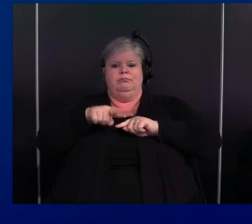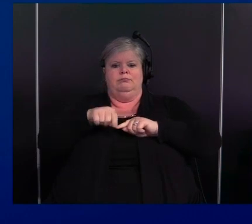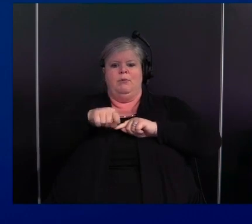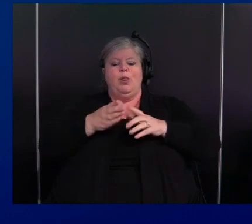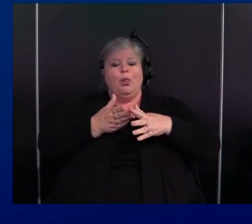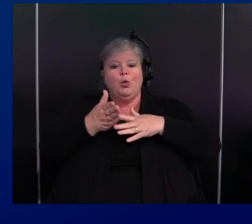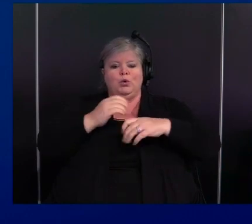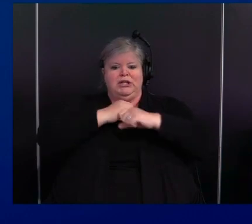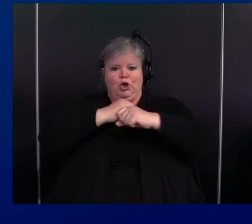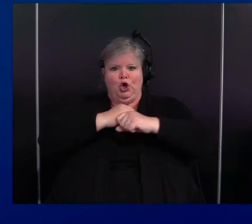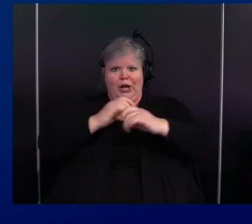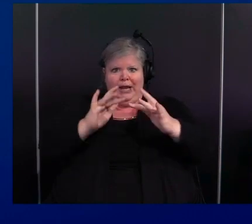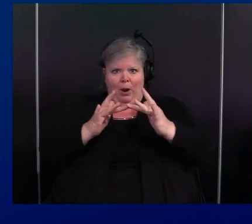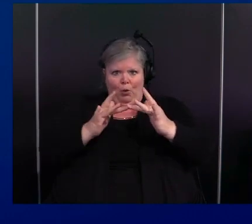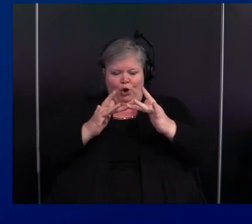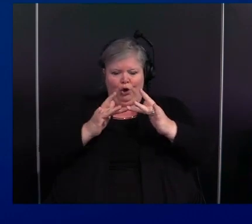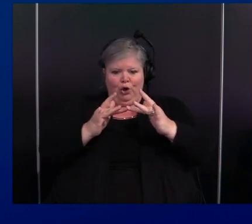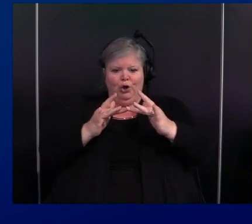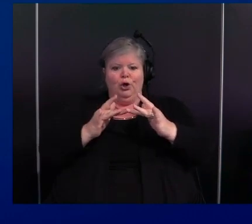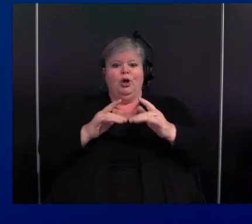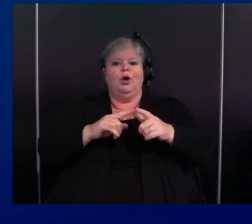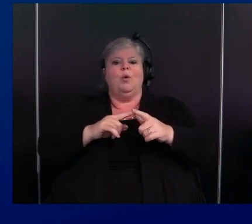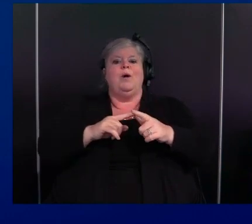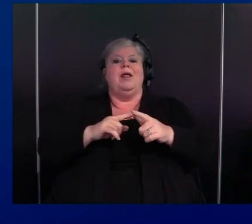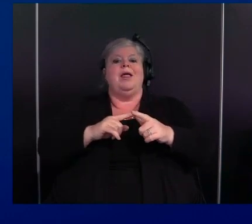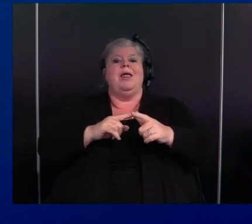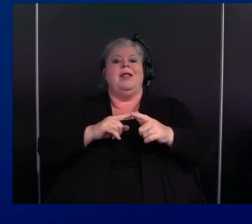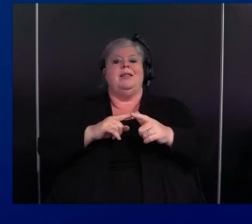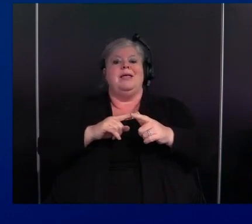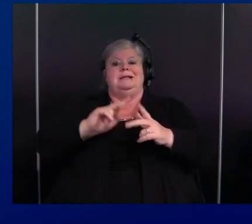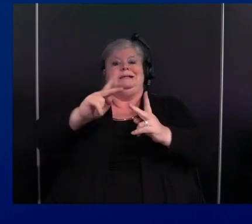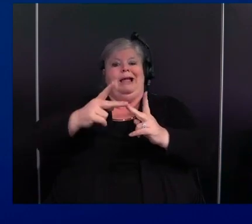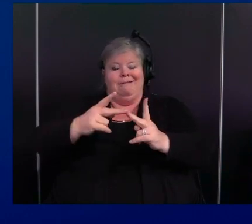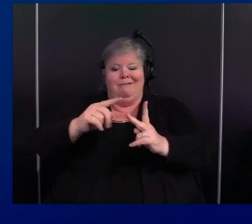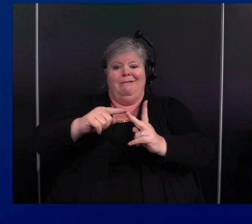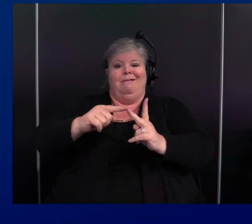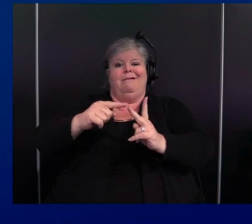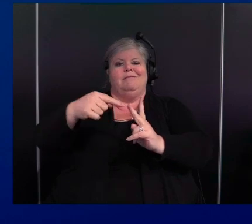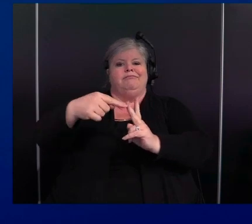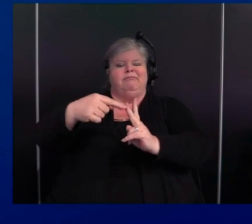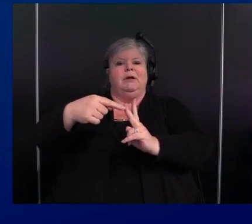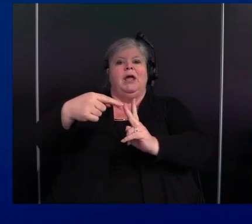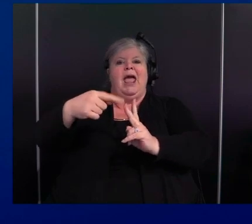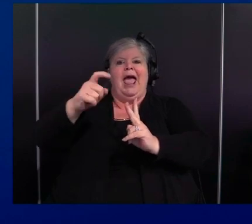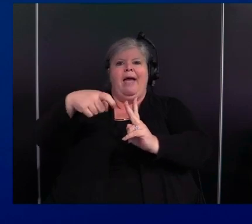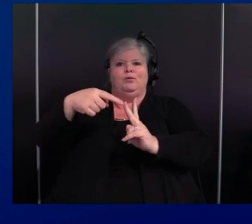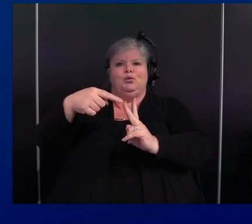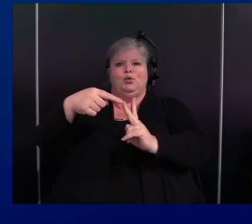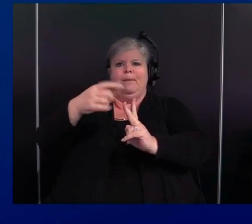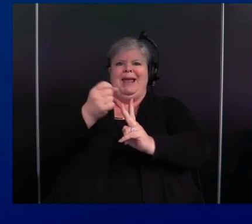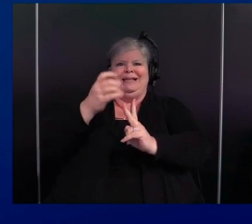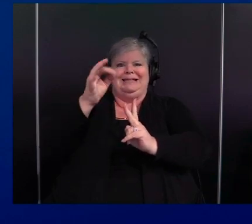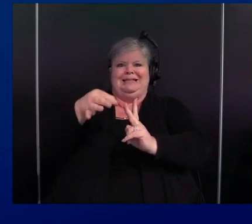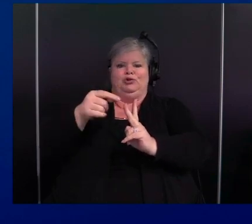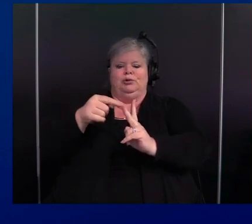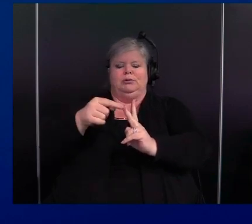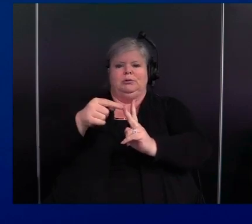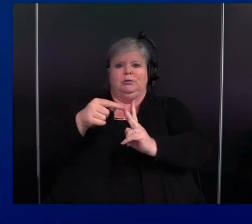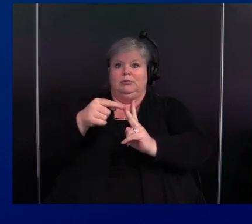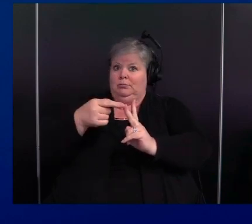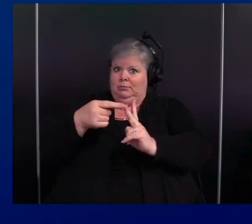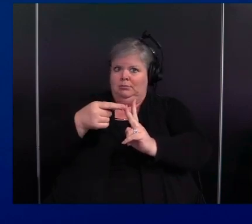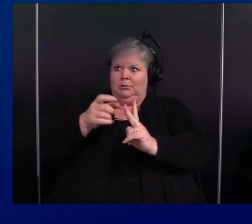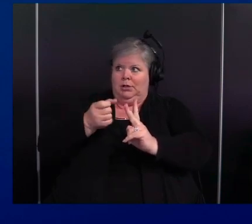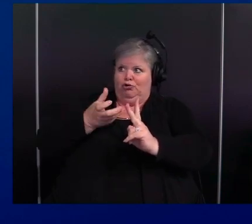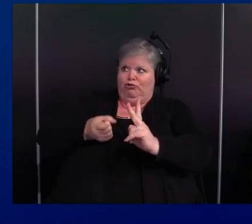network, and there's going to be this intermediary, typically we would call the acquirer, that's got to make some decisions about, are you